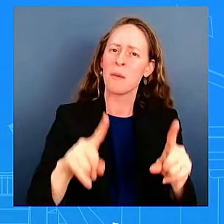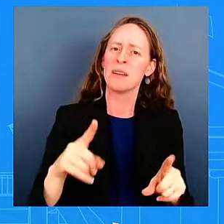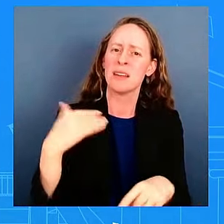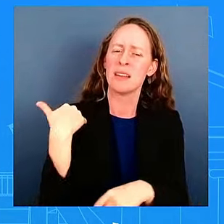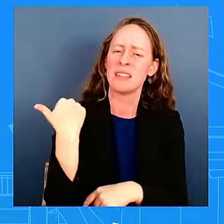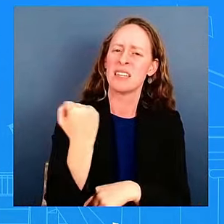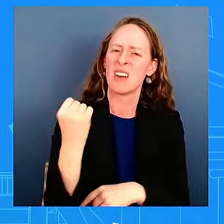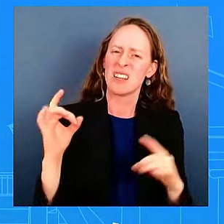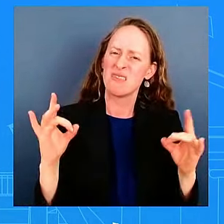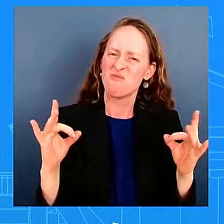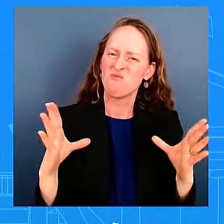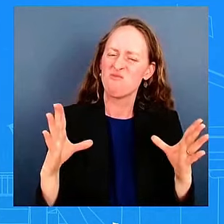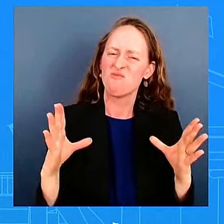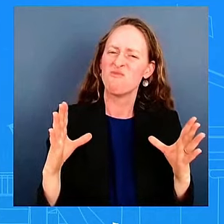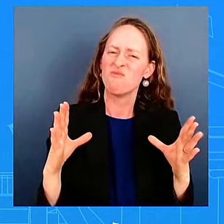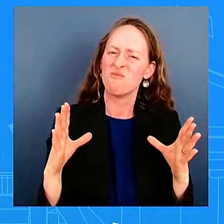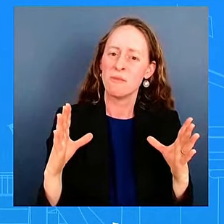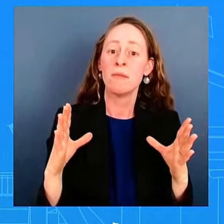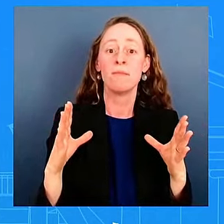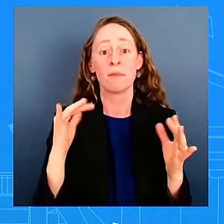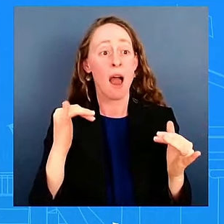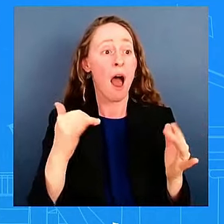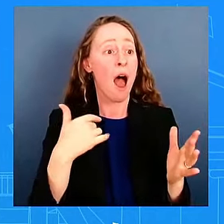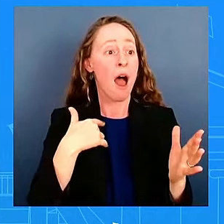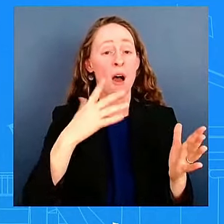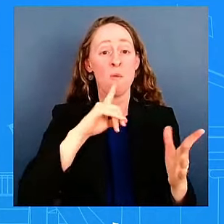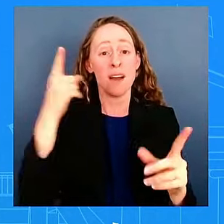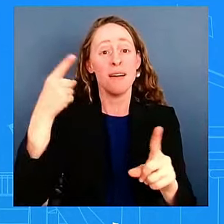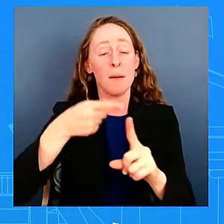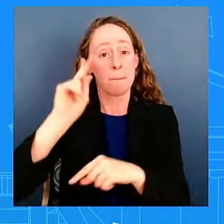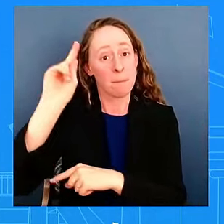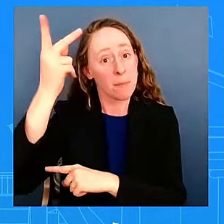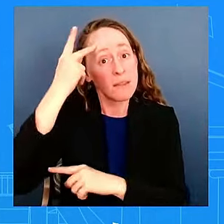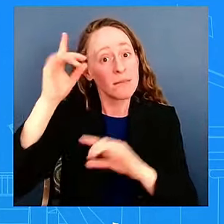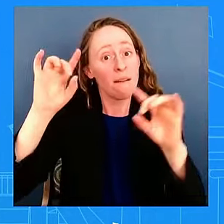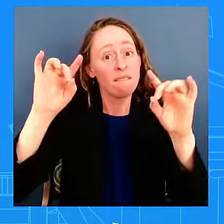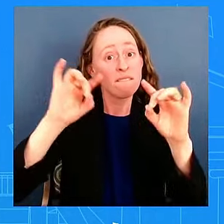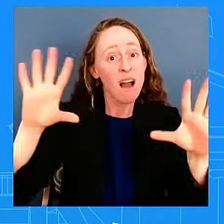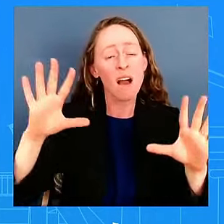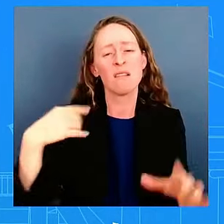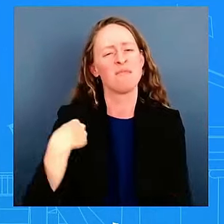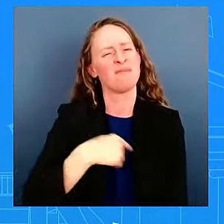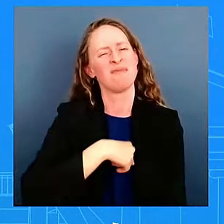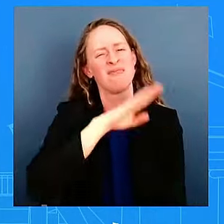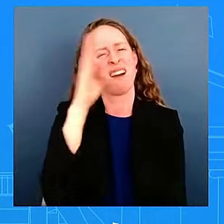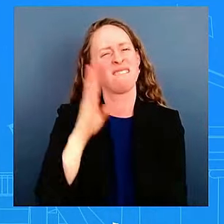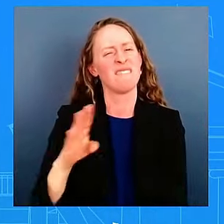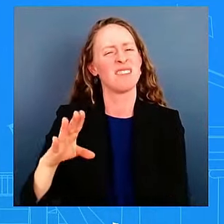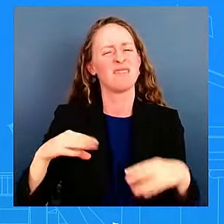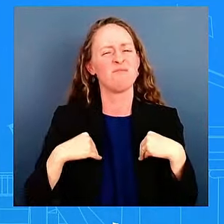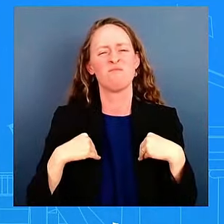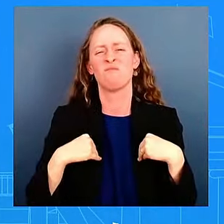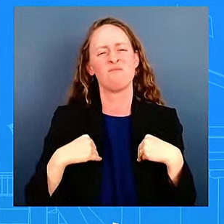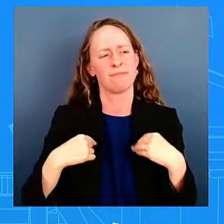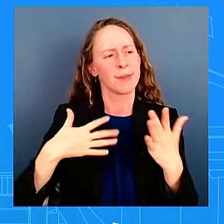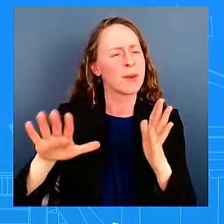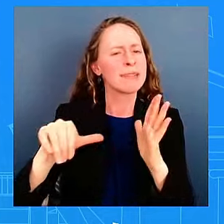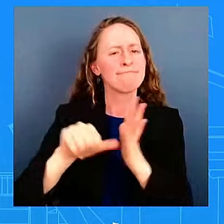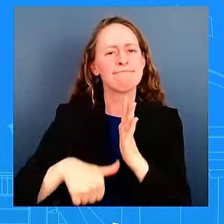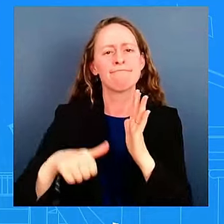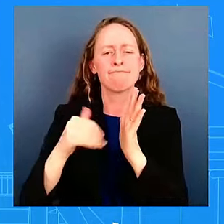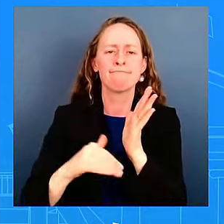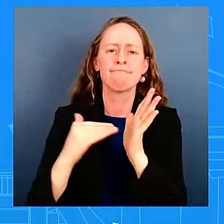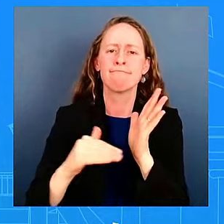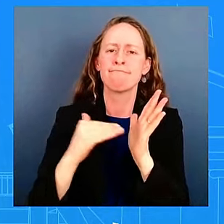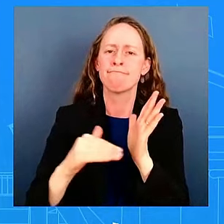acceptable. And we have said that over and over and over again. And we will continue to be very clear about this. We need to lower the temperature. That's what we need